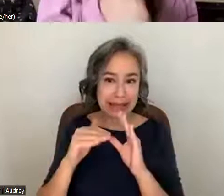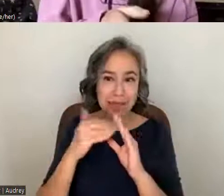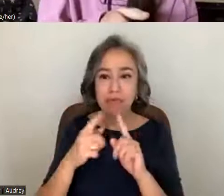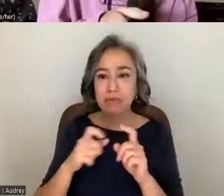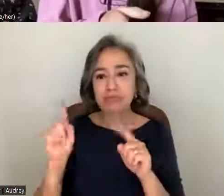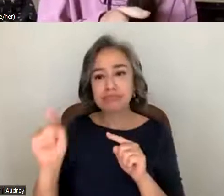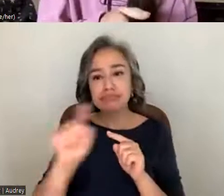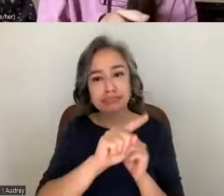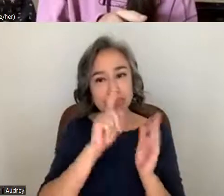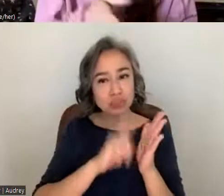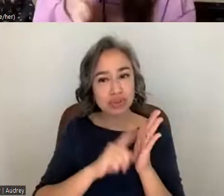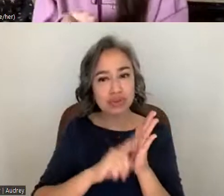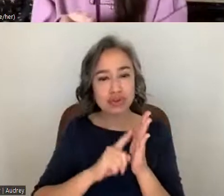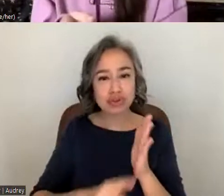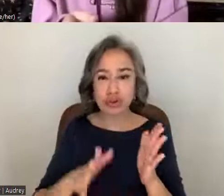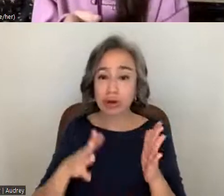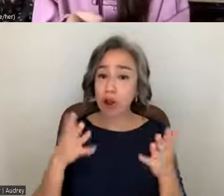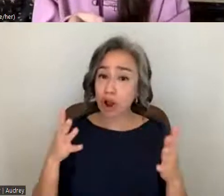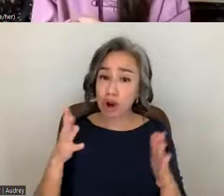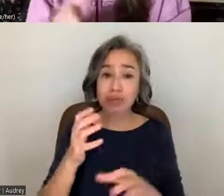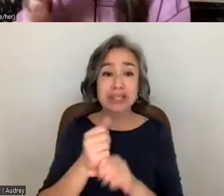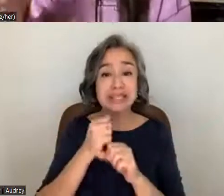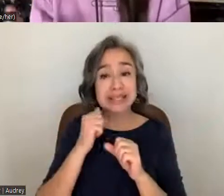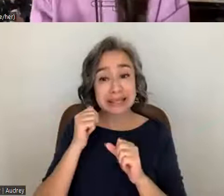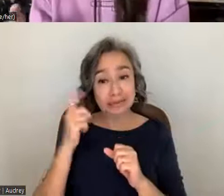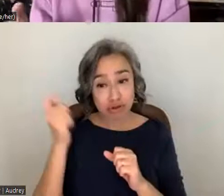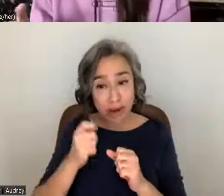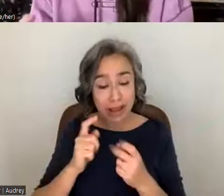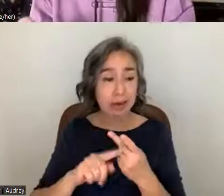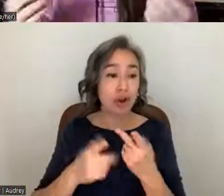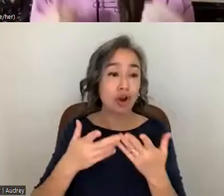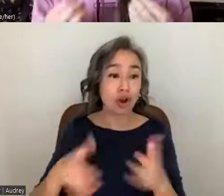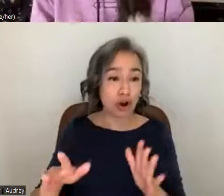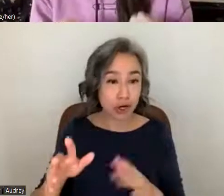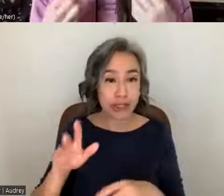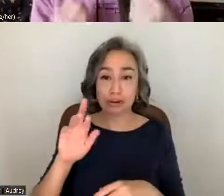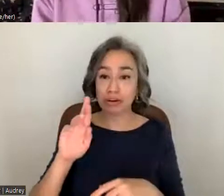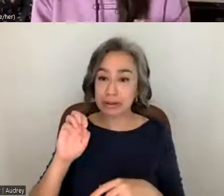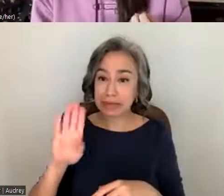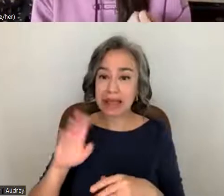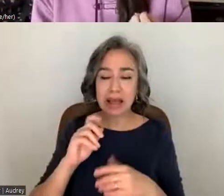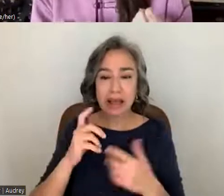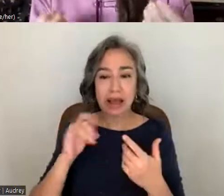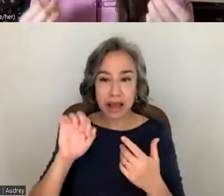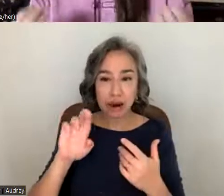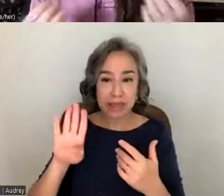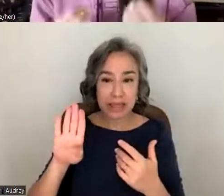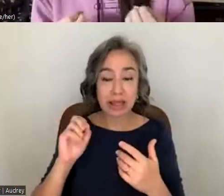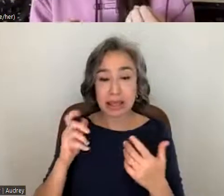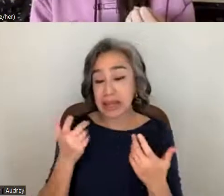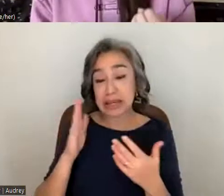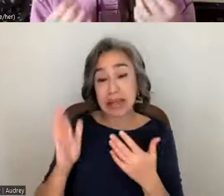had already received their grants, had already gone through REB, who had never engaged us and just wanted to use